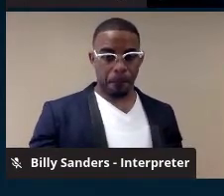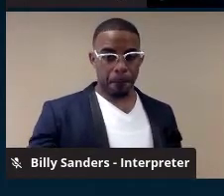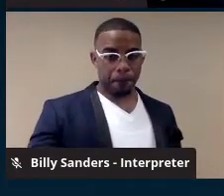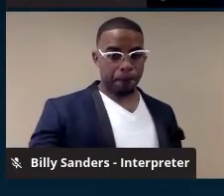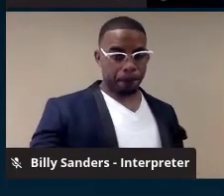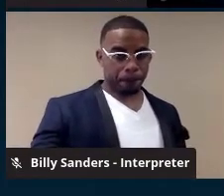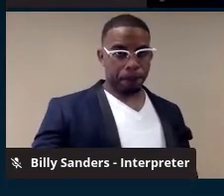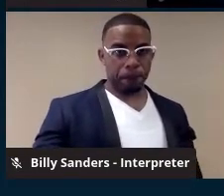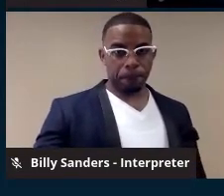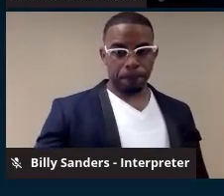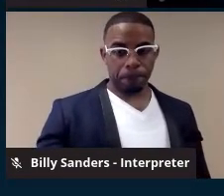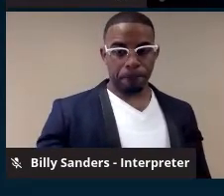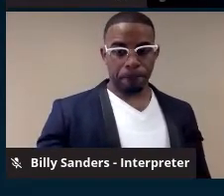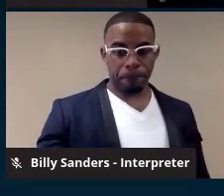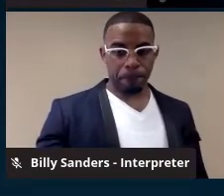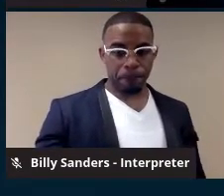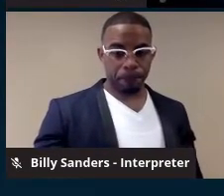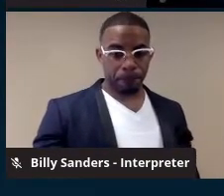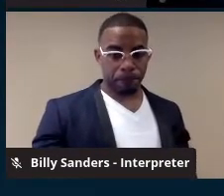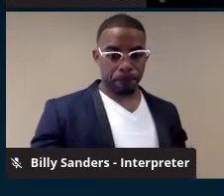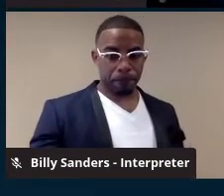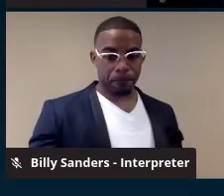Okay, I will build that.